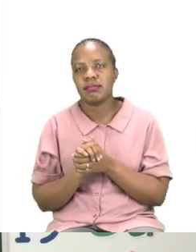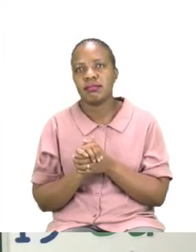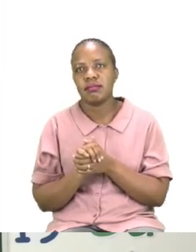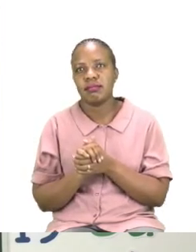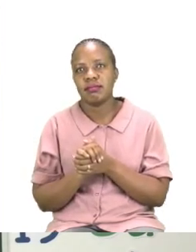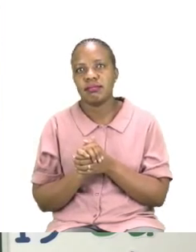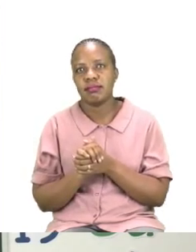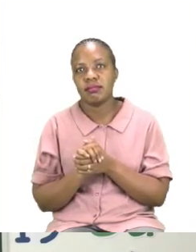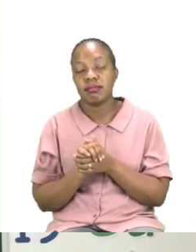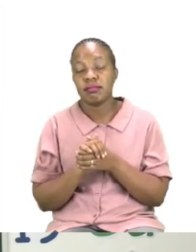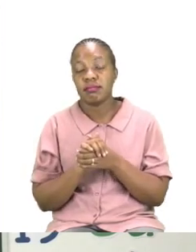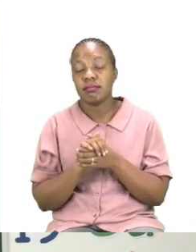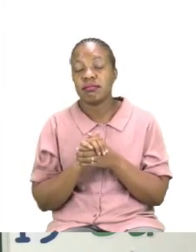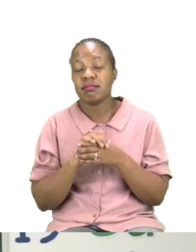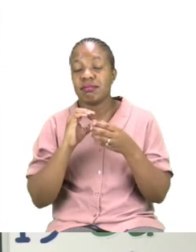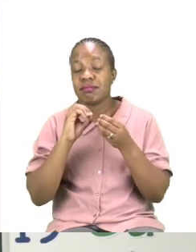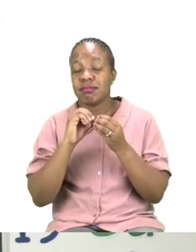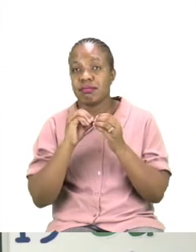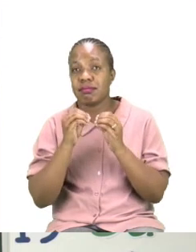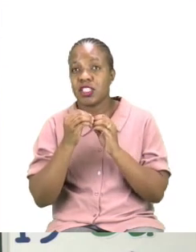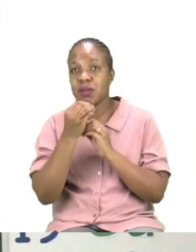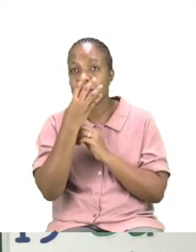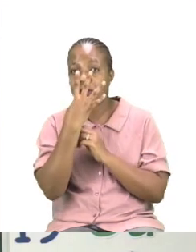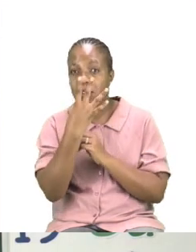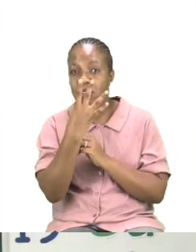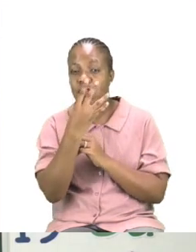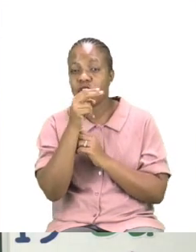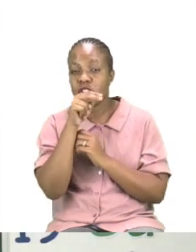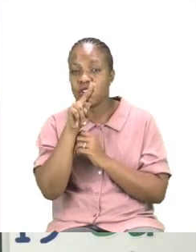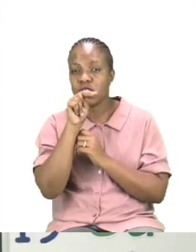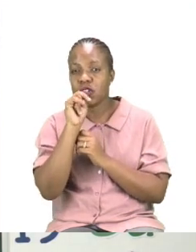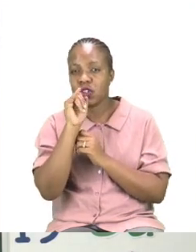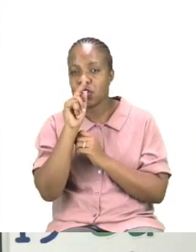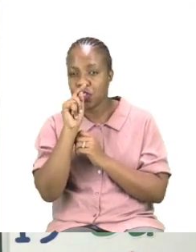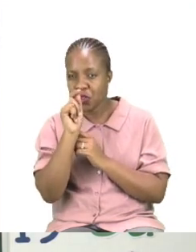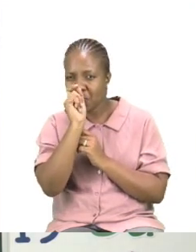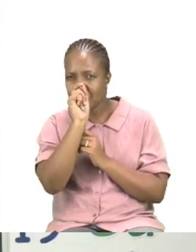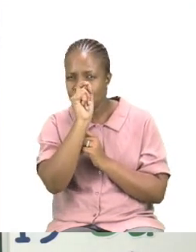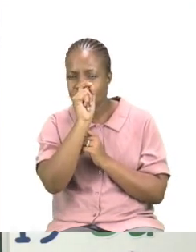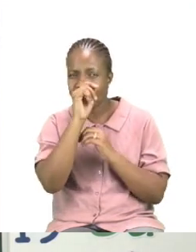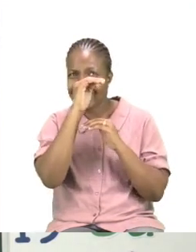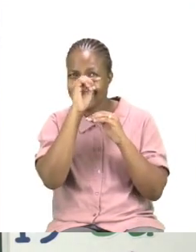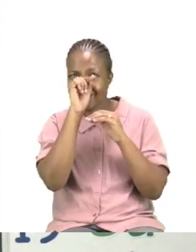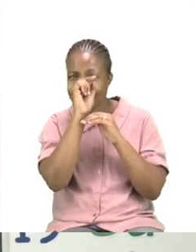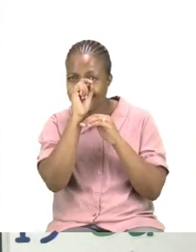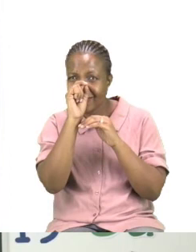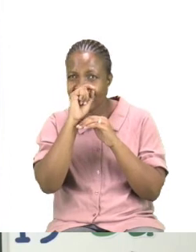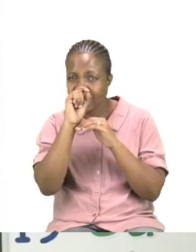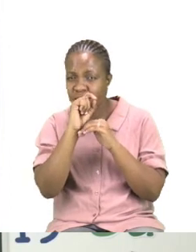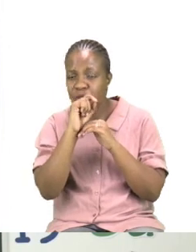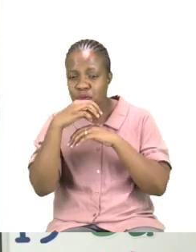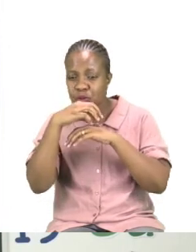first mark our units so that we don't get lost. So the first unit we have is 4. So